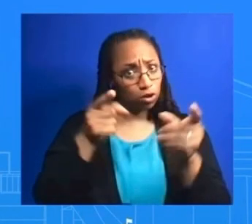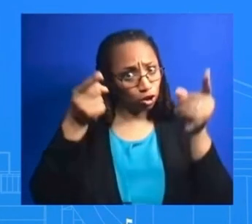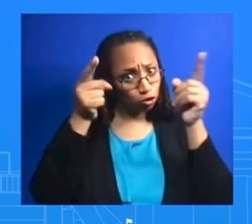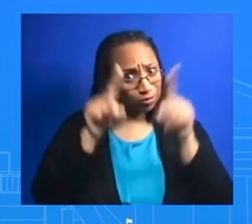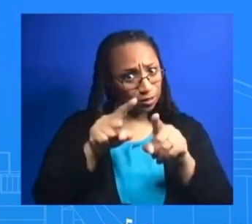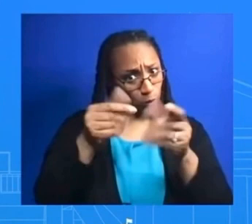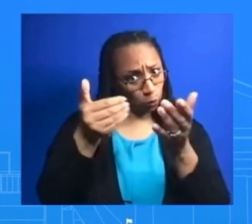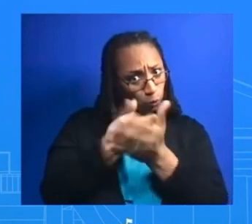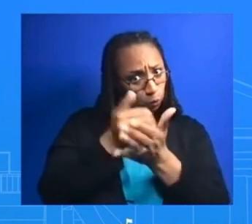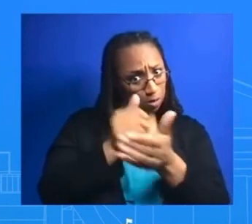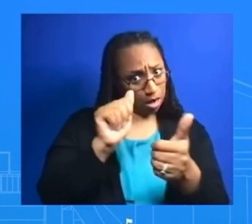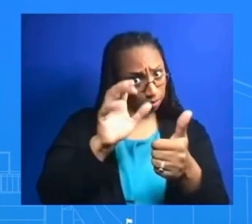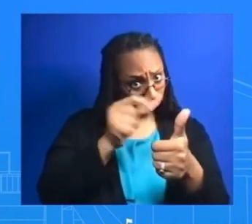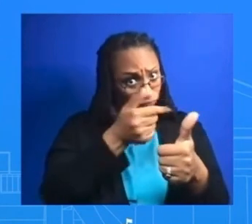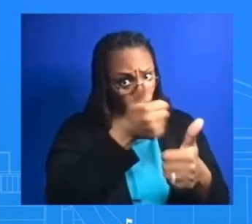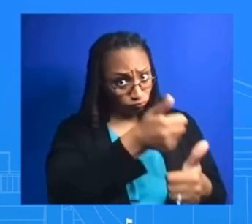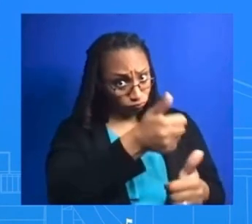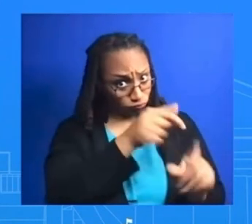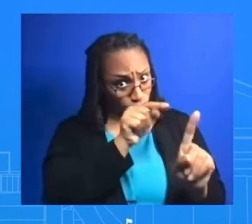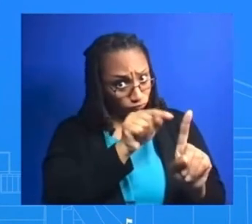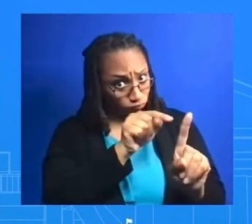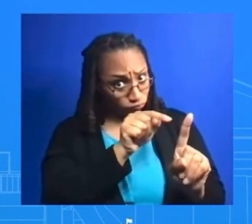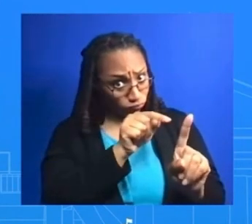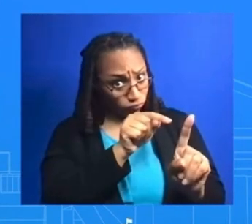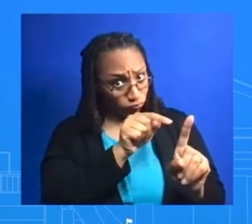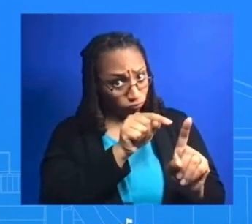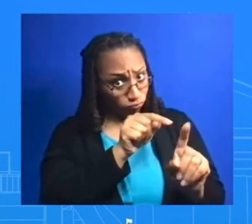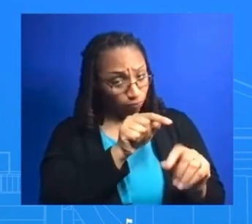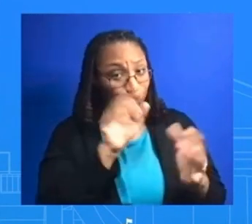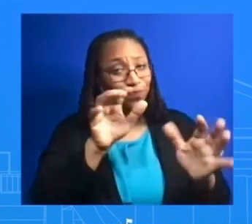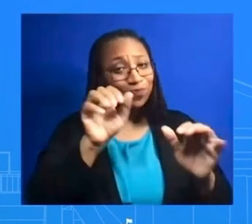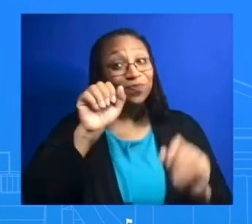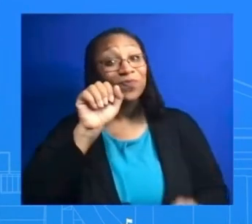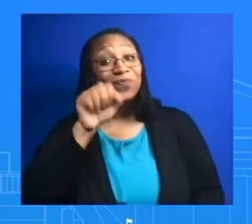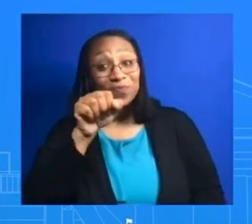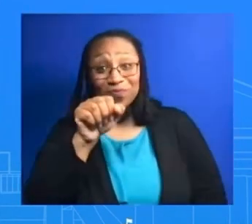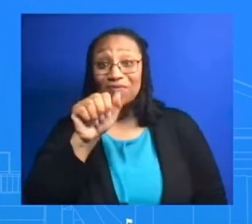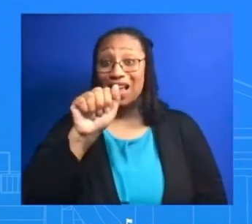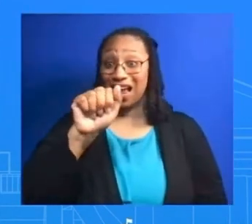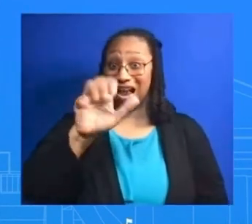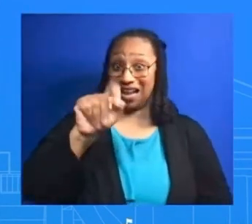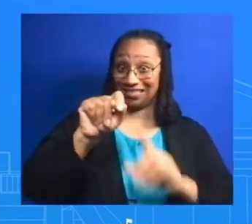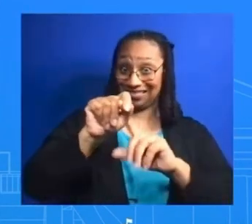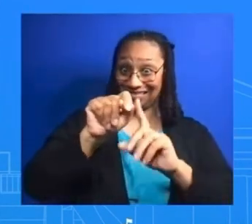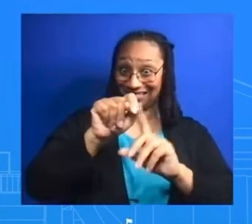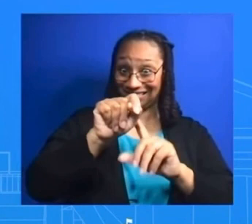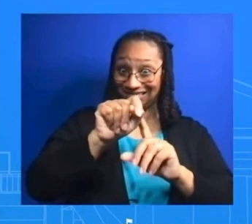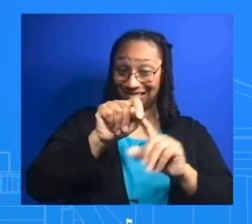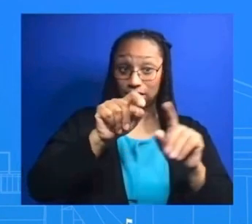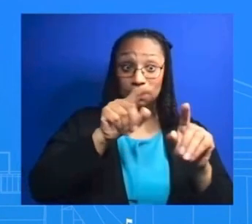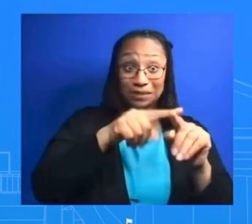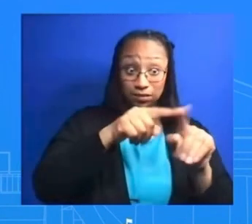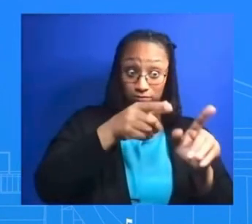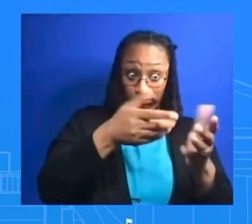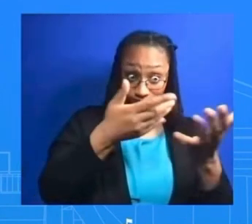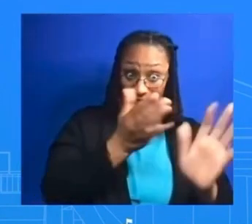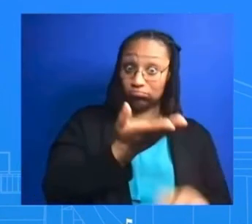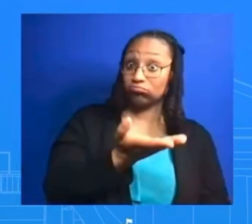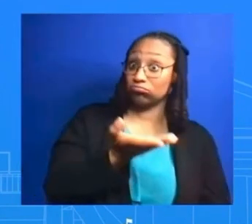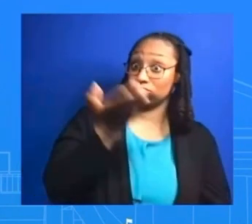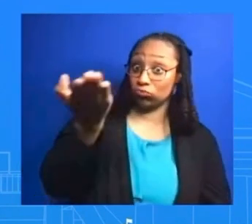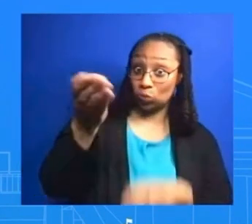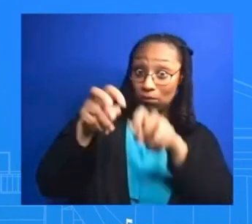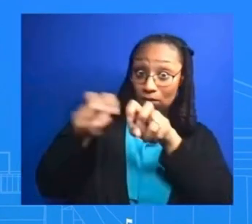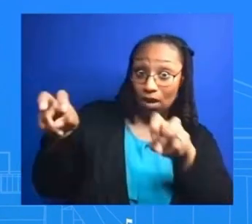court as the previous plan. So, given that the lawyers got the outcome wrong the last